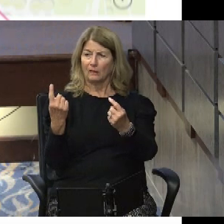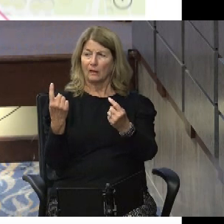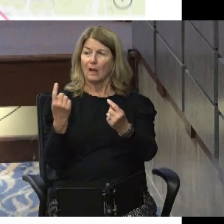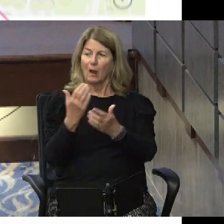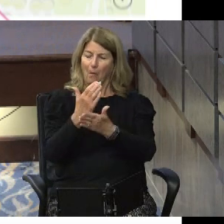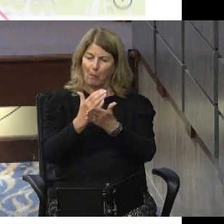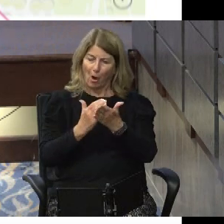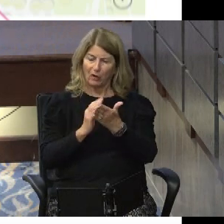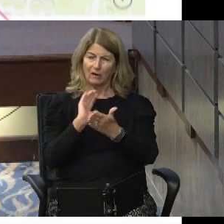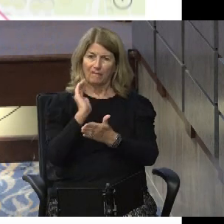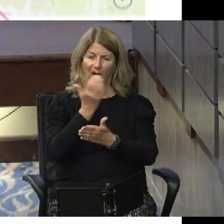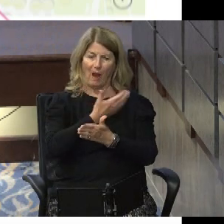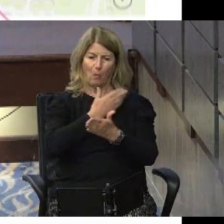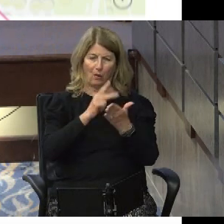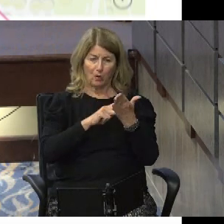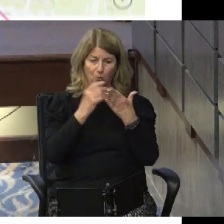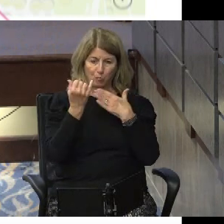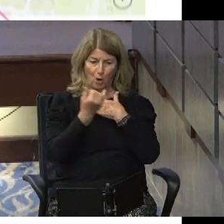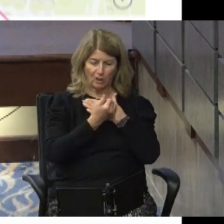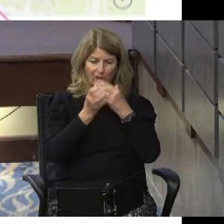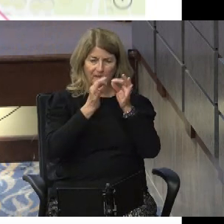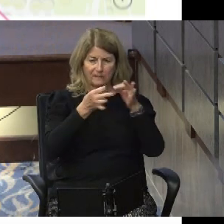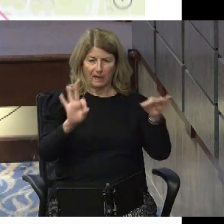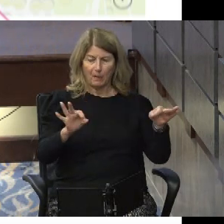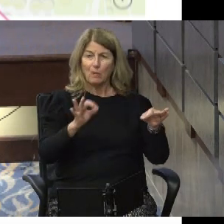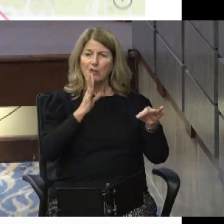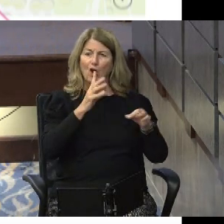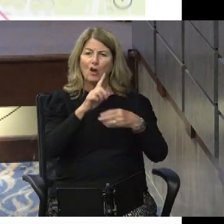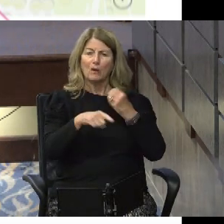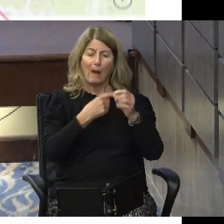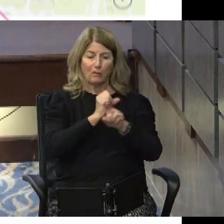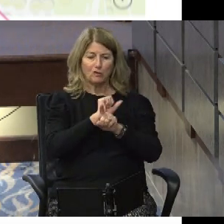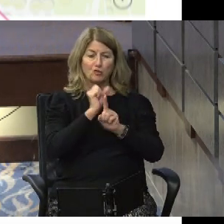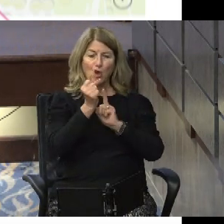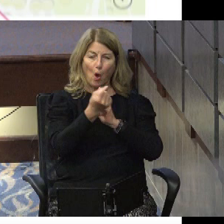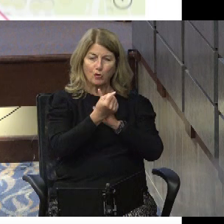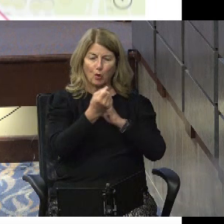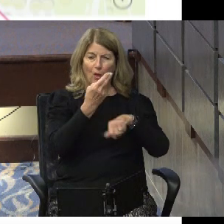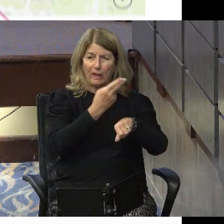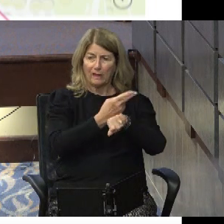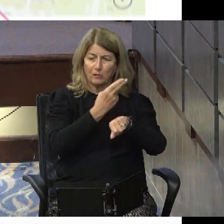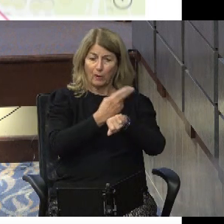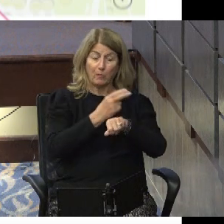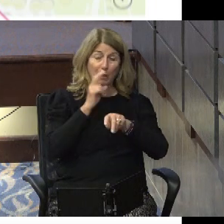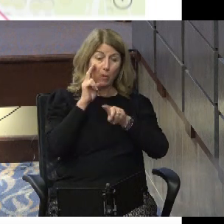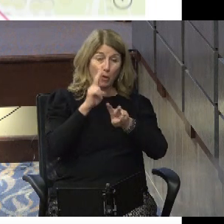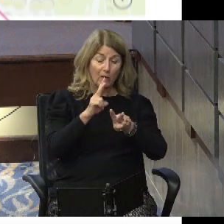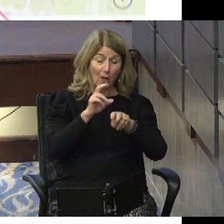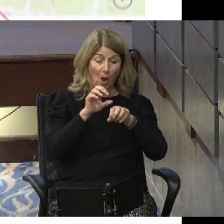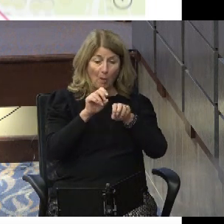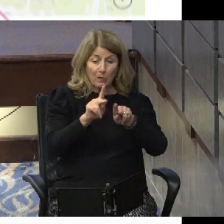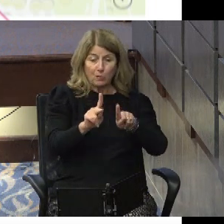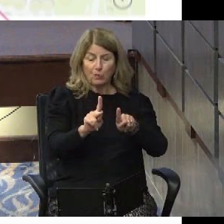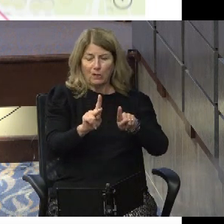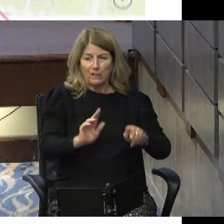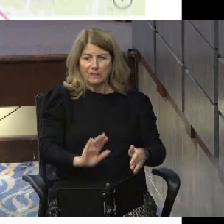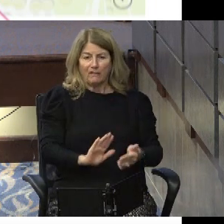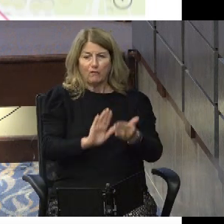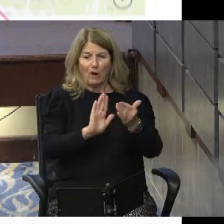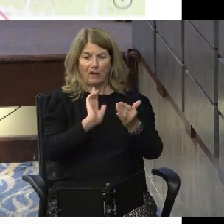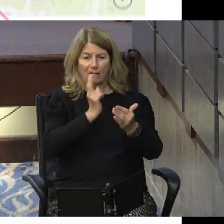our project statement, we talked about social history. We've looked at these interpretive opportunities before. As